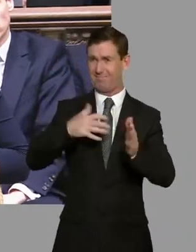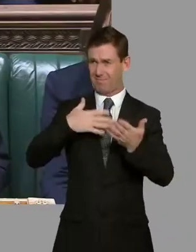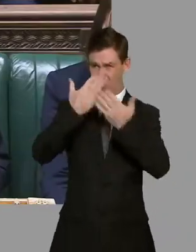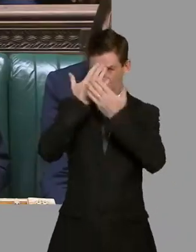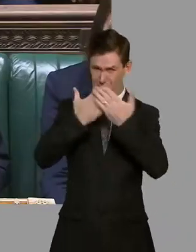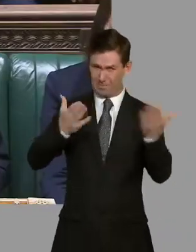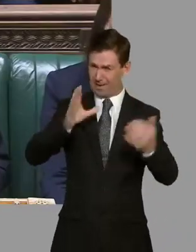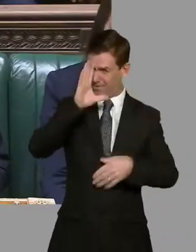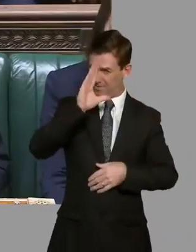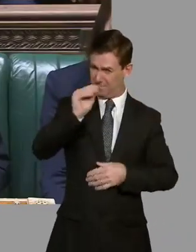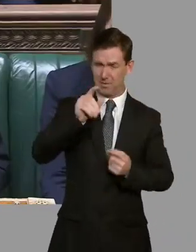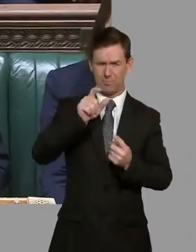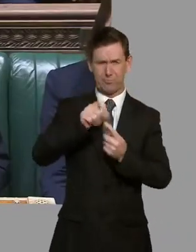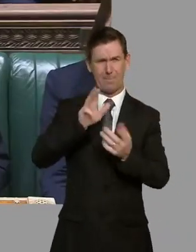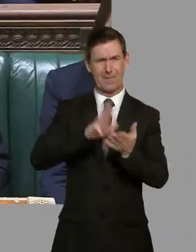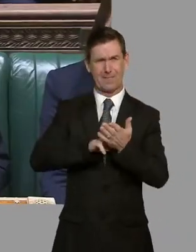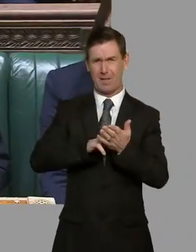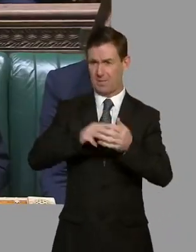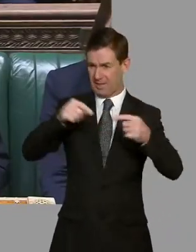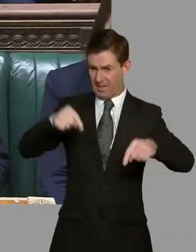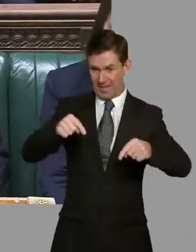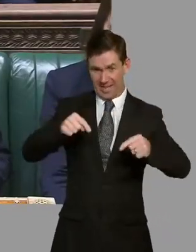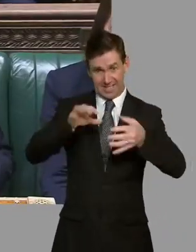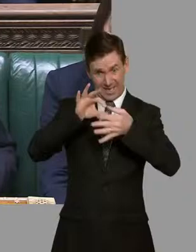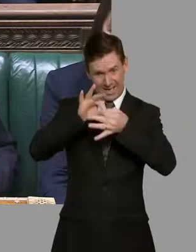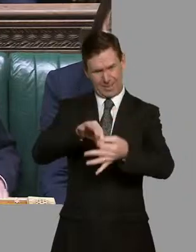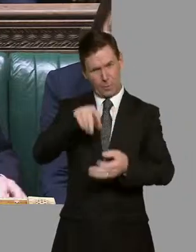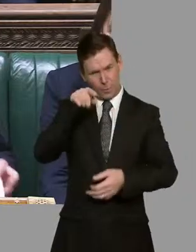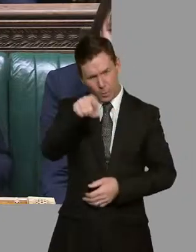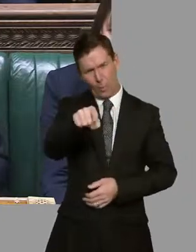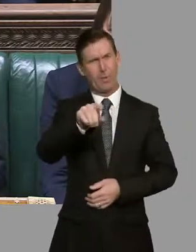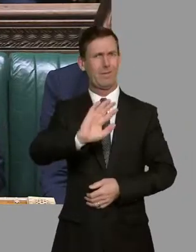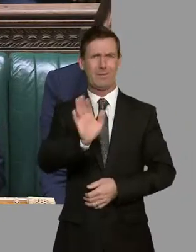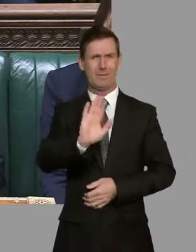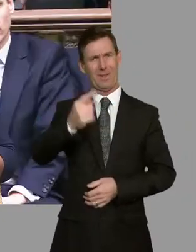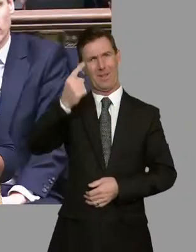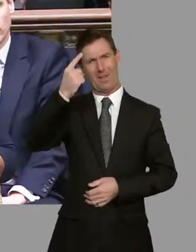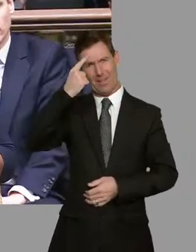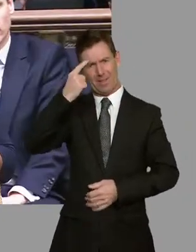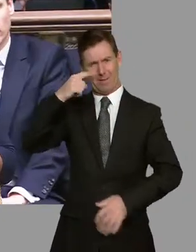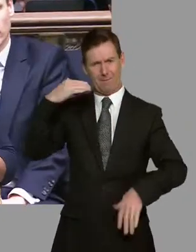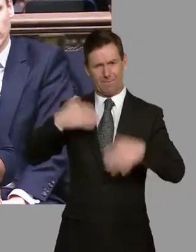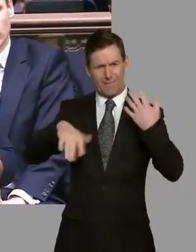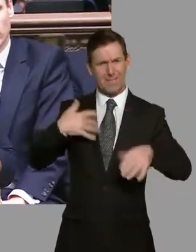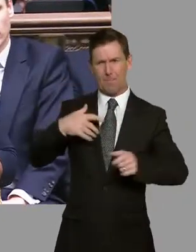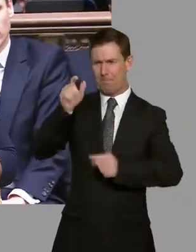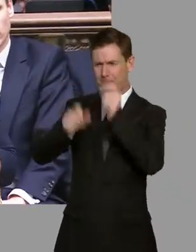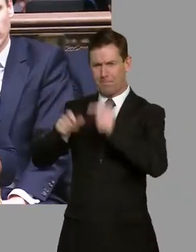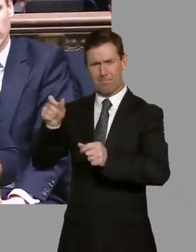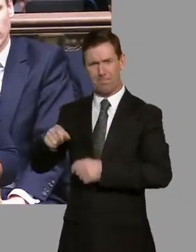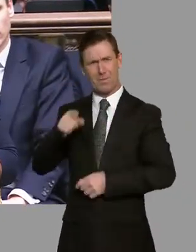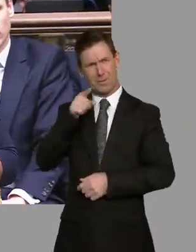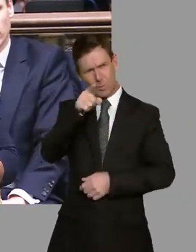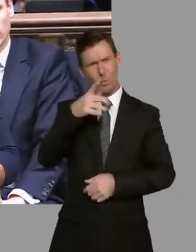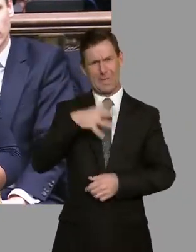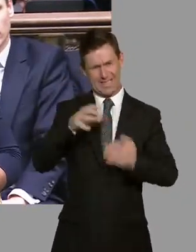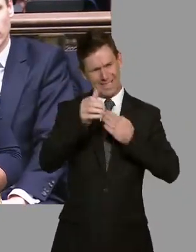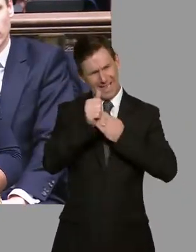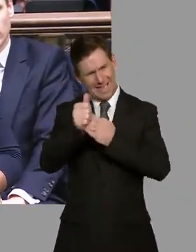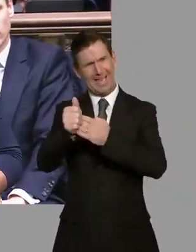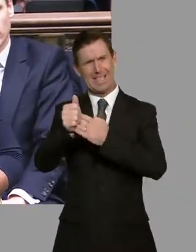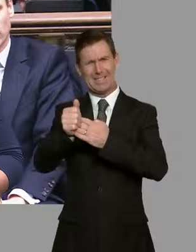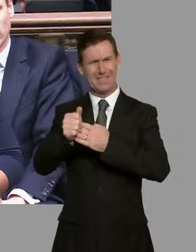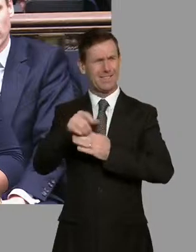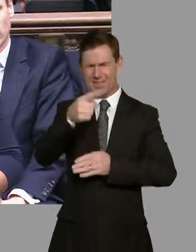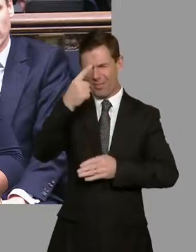victims. Be a leader, not a lawyer. We know that people were scared to tell the truth because